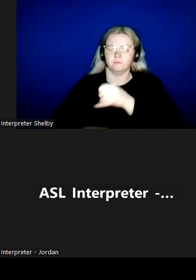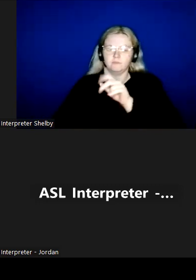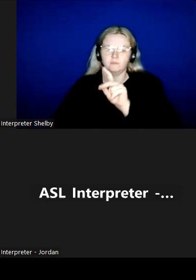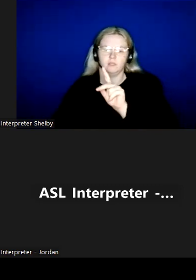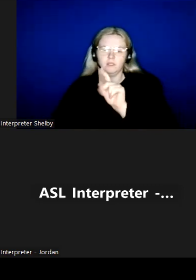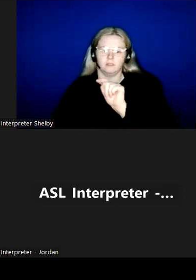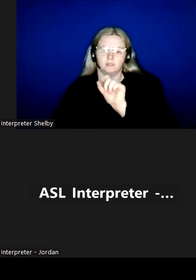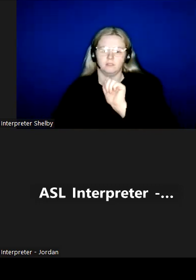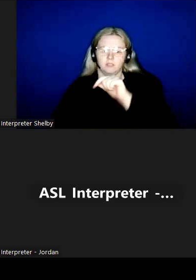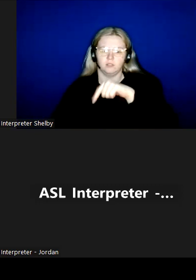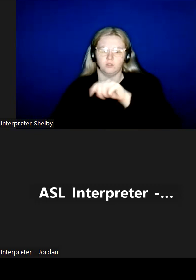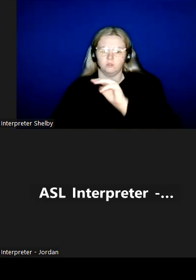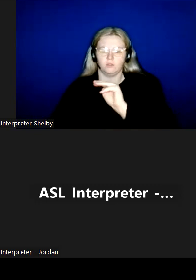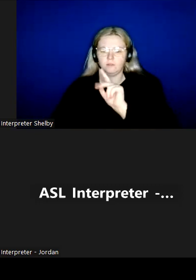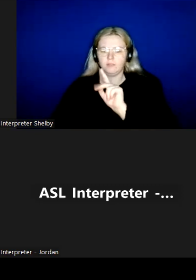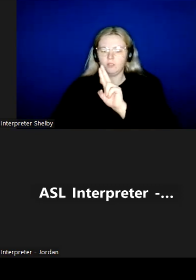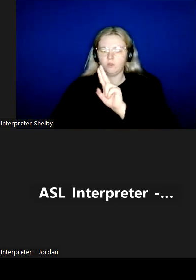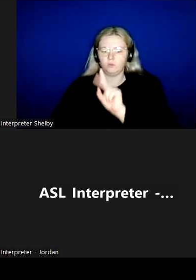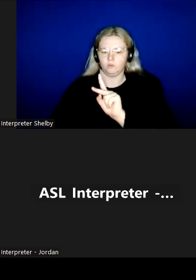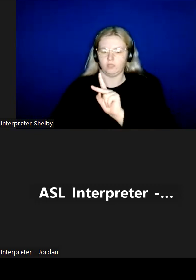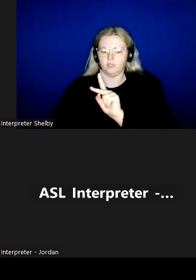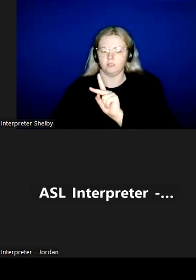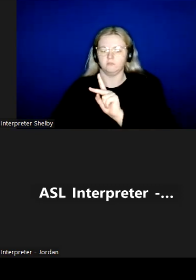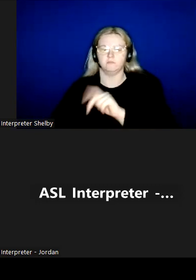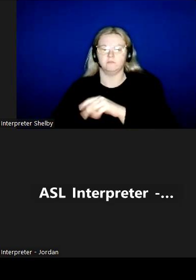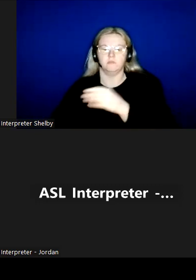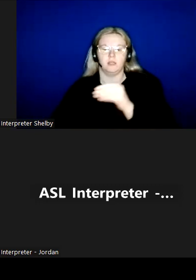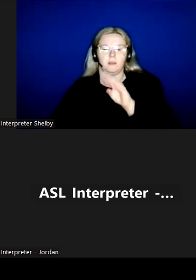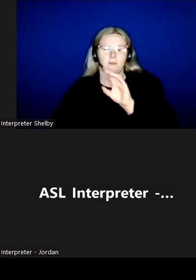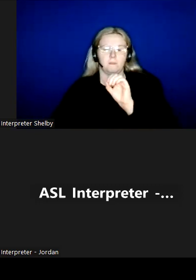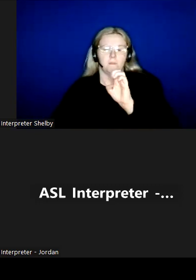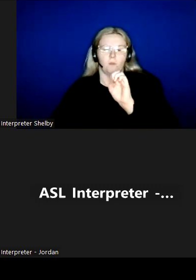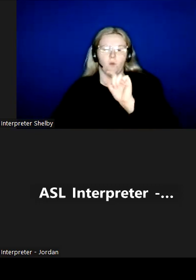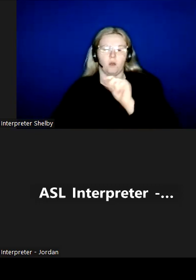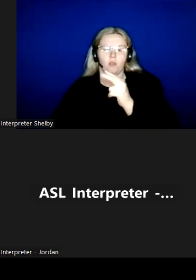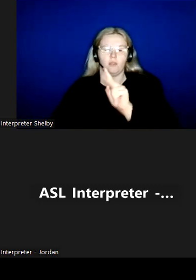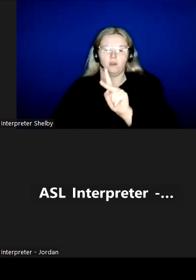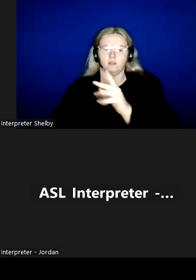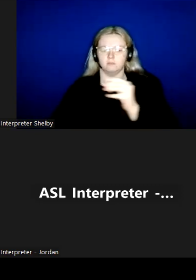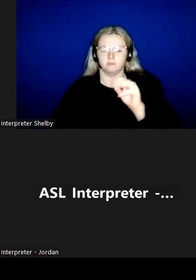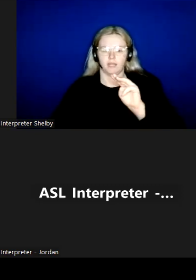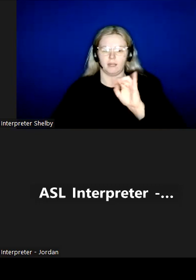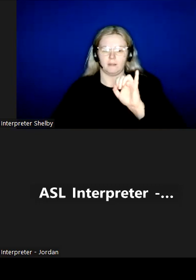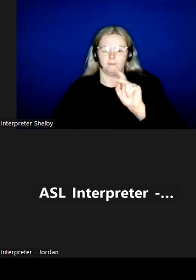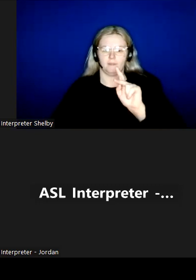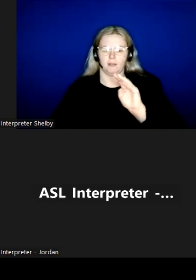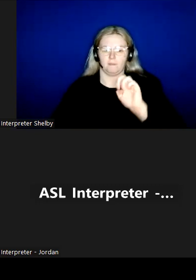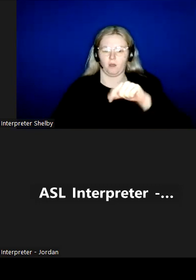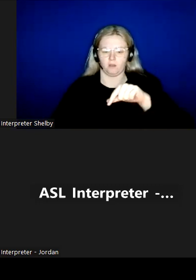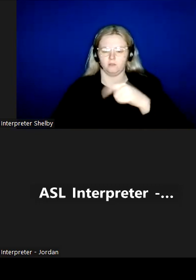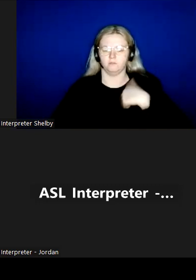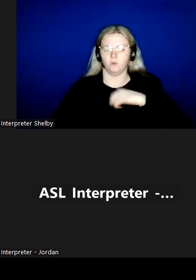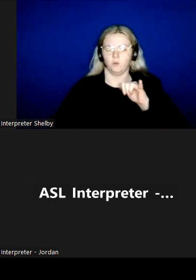the unceded traditional territory of the Bereavement and the Mi'kmaq. And we acknowledge Labrador as